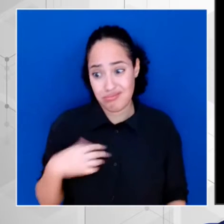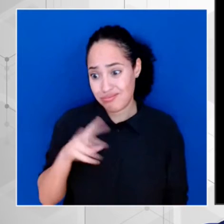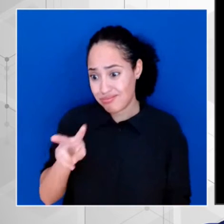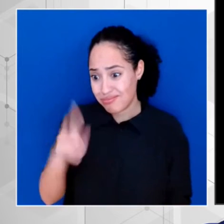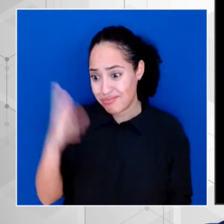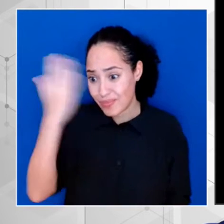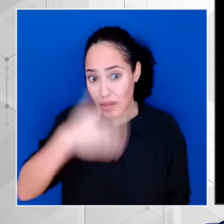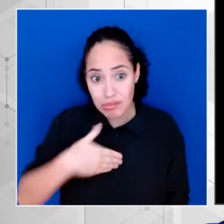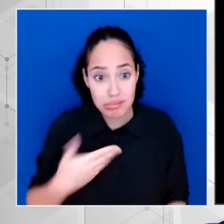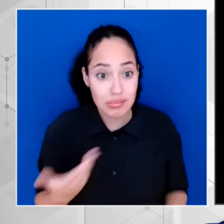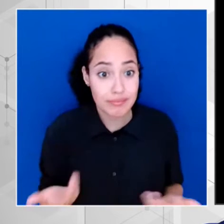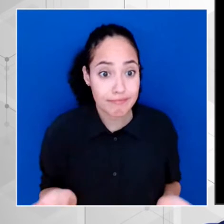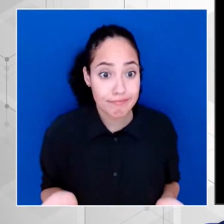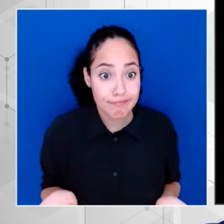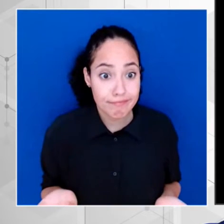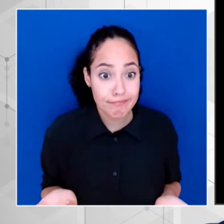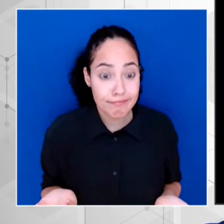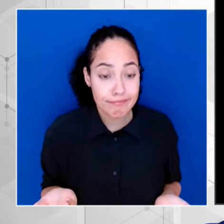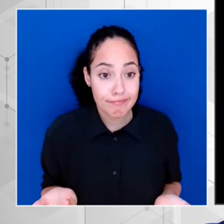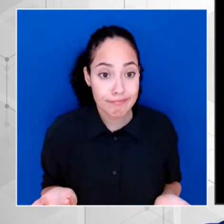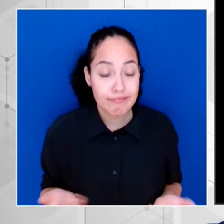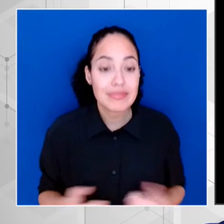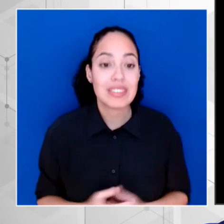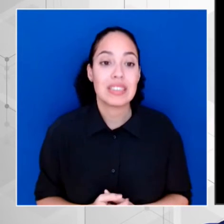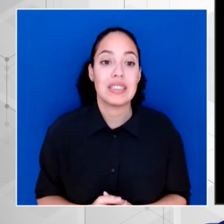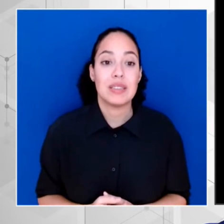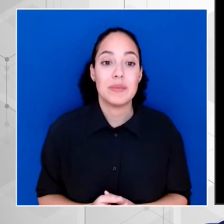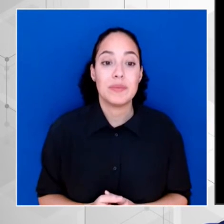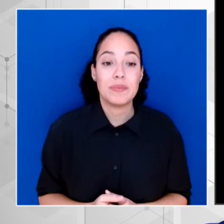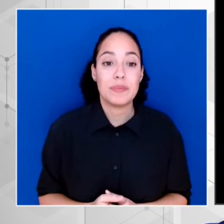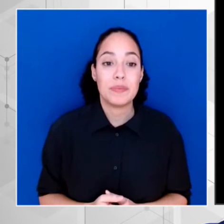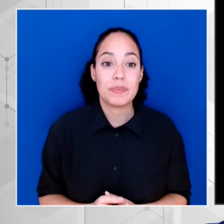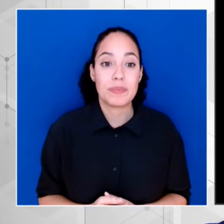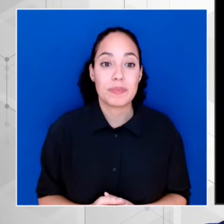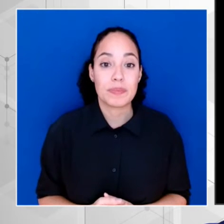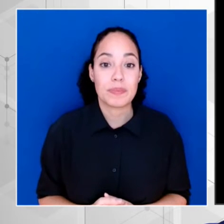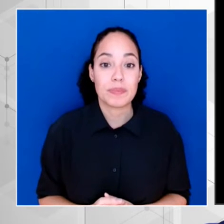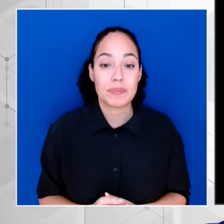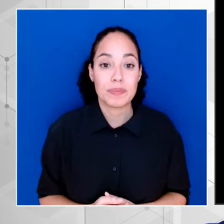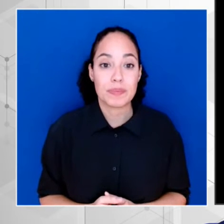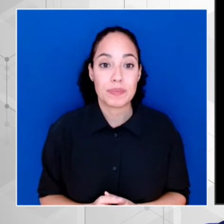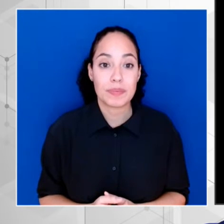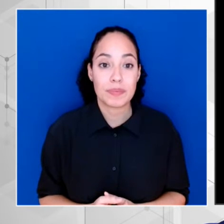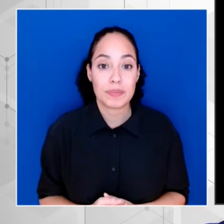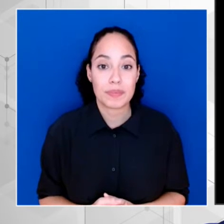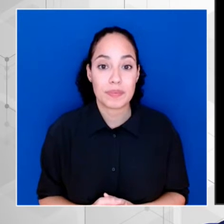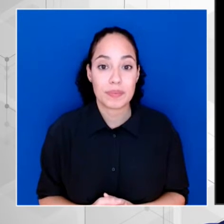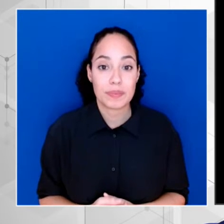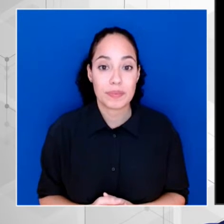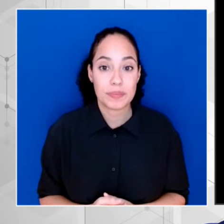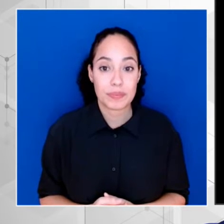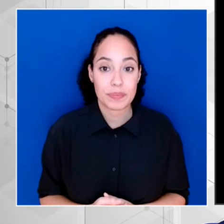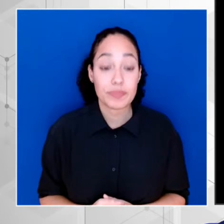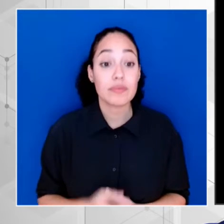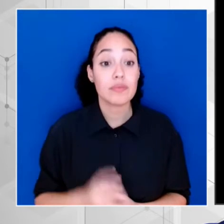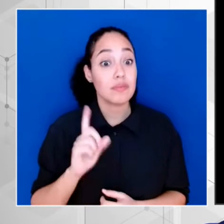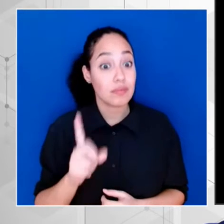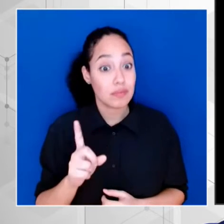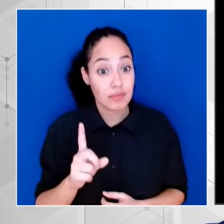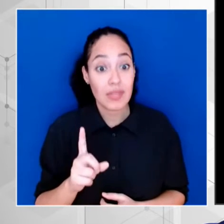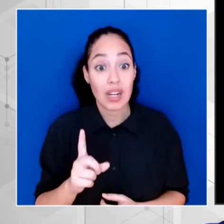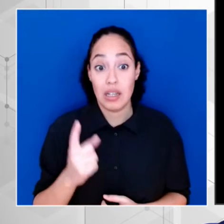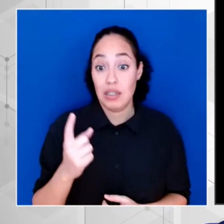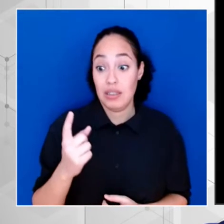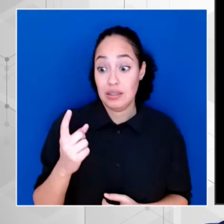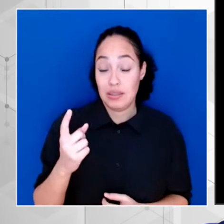or important is about to happen on the UI. And speaking of missing something important, I